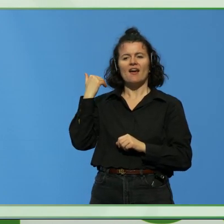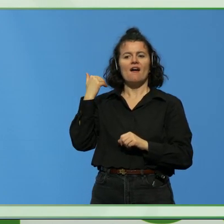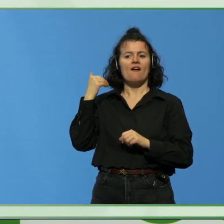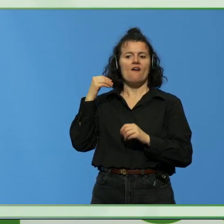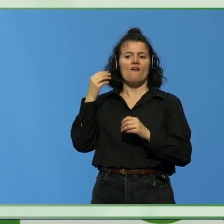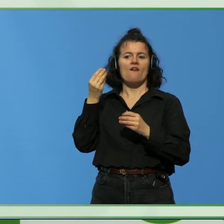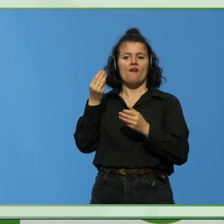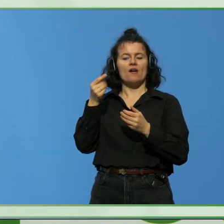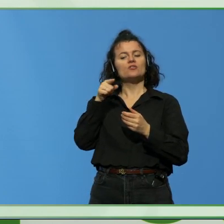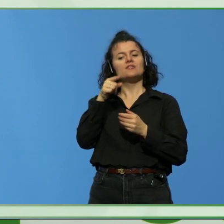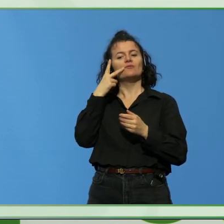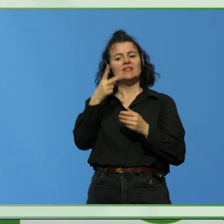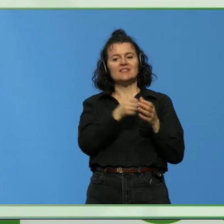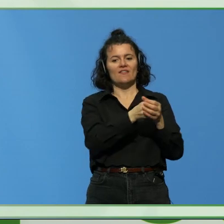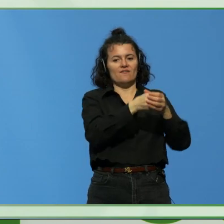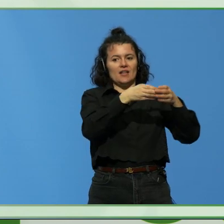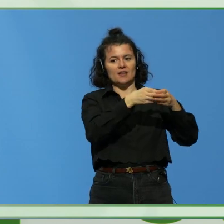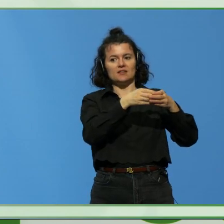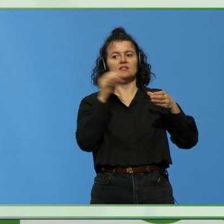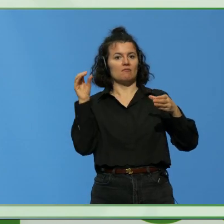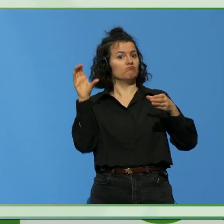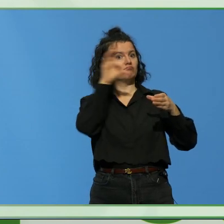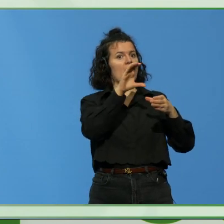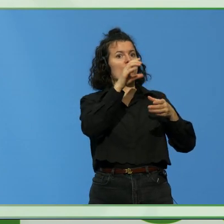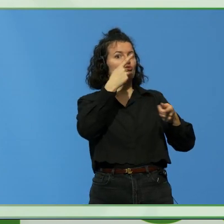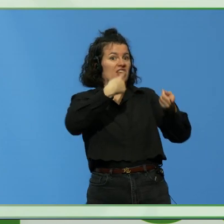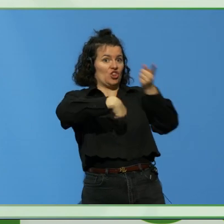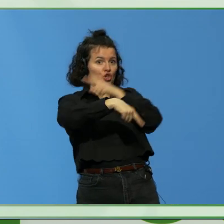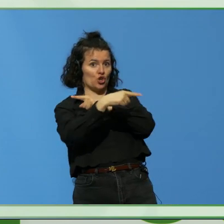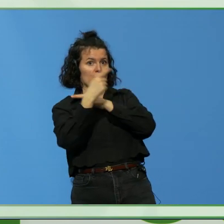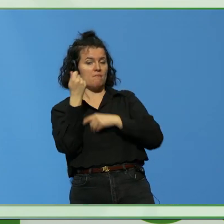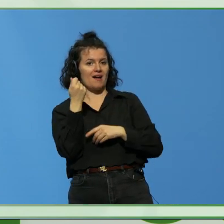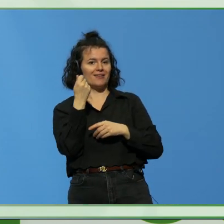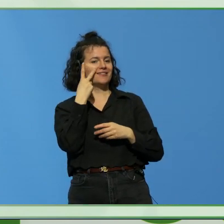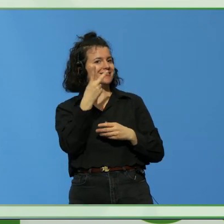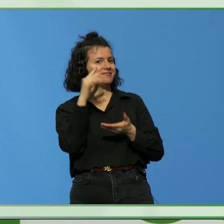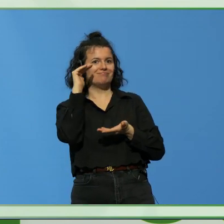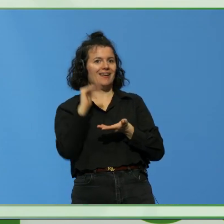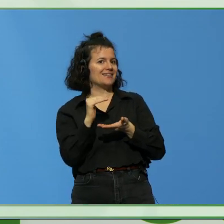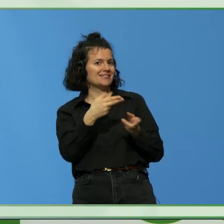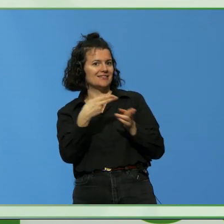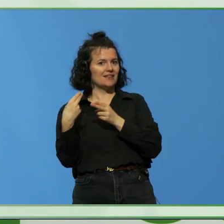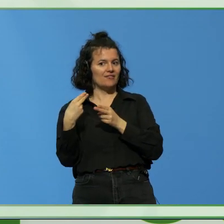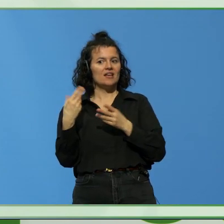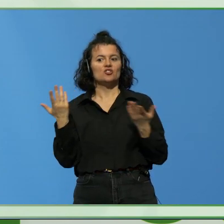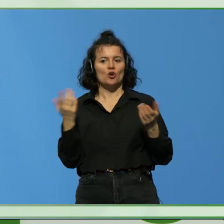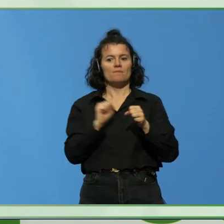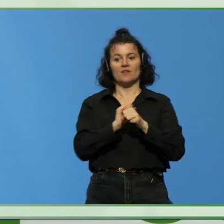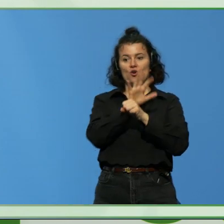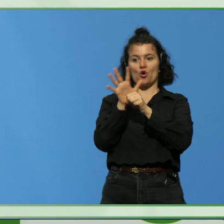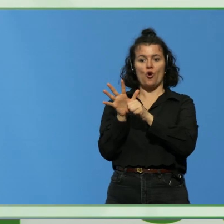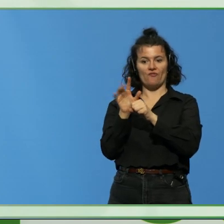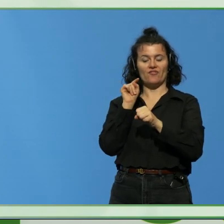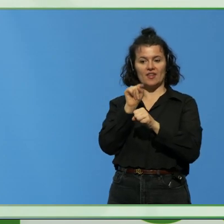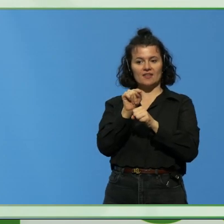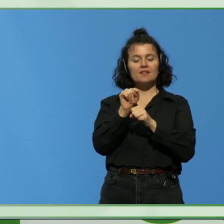that they were looking at. So that, again, COVID, the 2 years of COVID kind of pushed people into looking